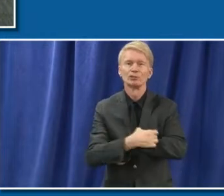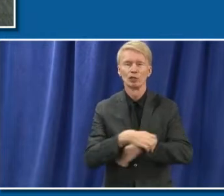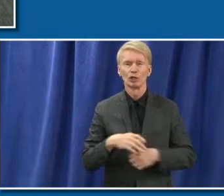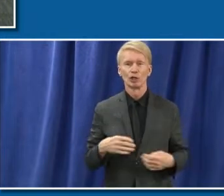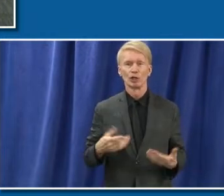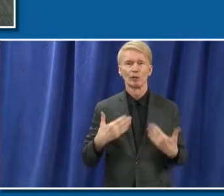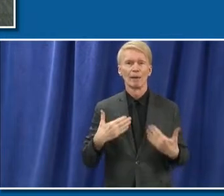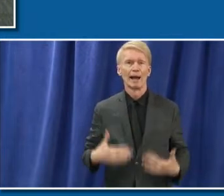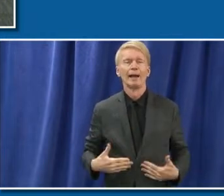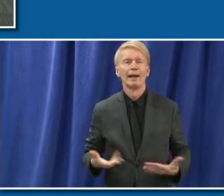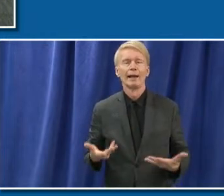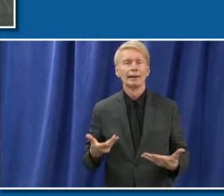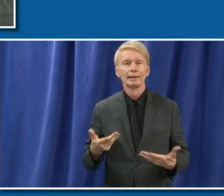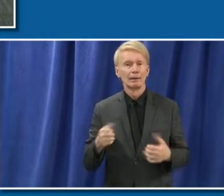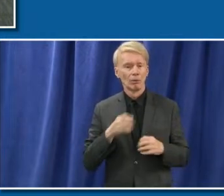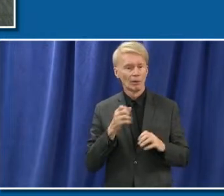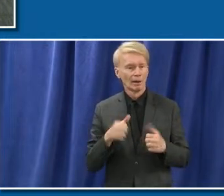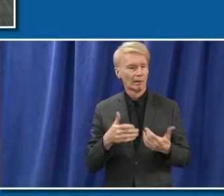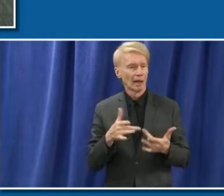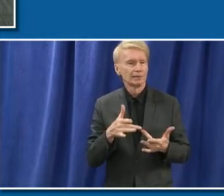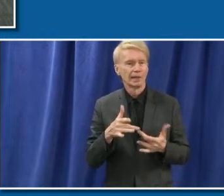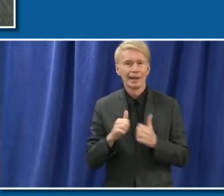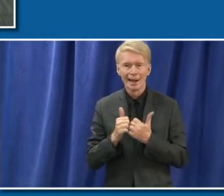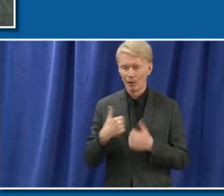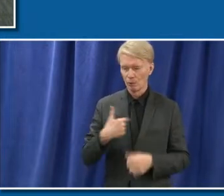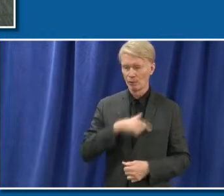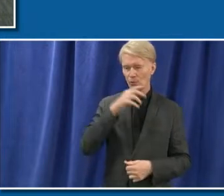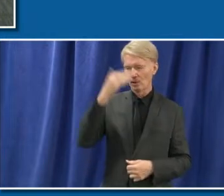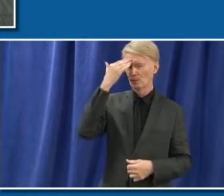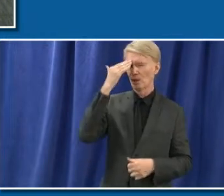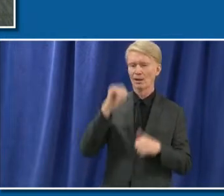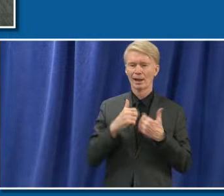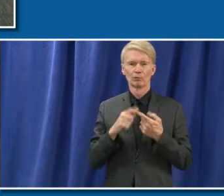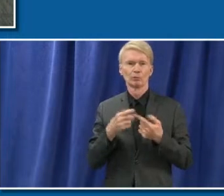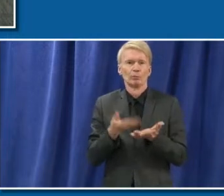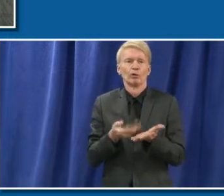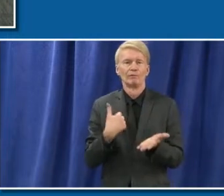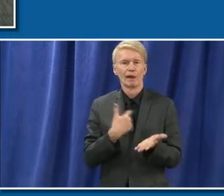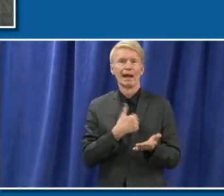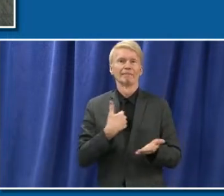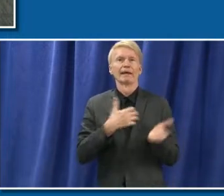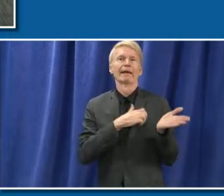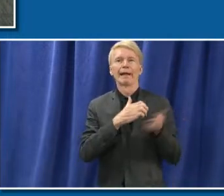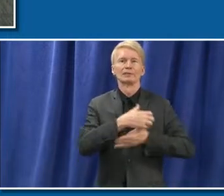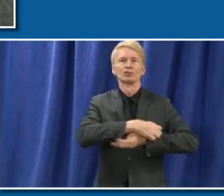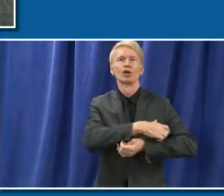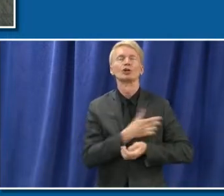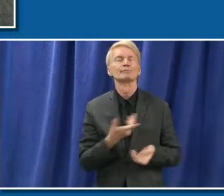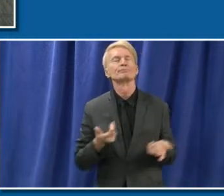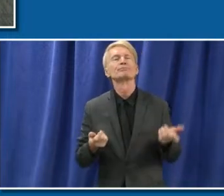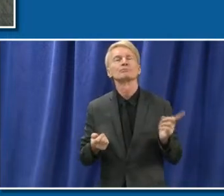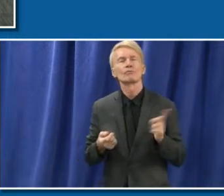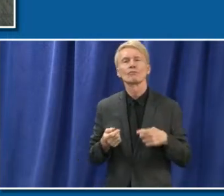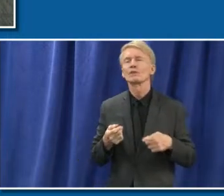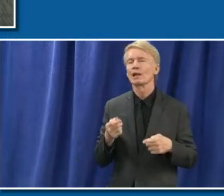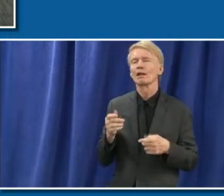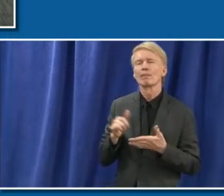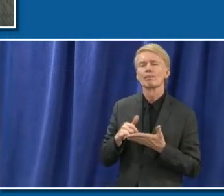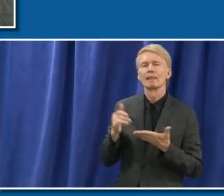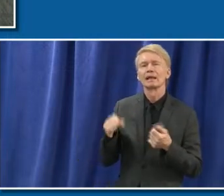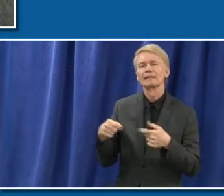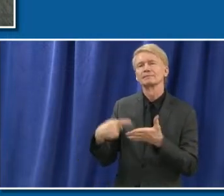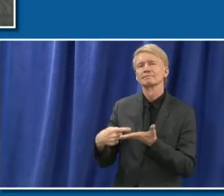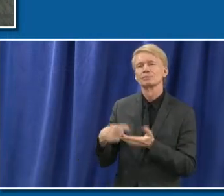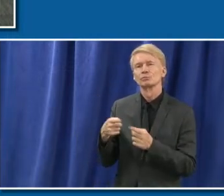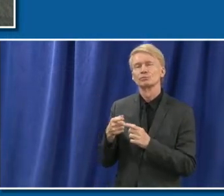in line? How will we be notified and be required to validate our condition? So there's a couple pieces on that. Why don't we start with you,